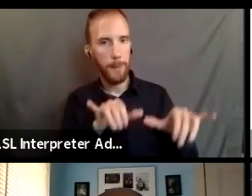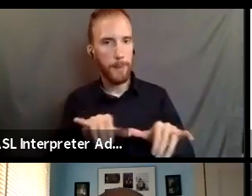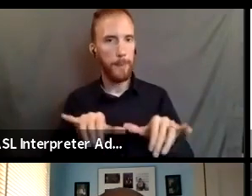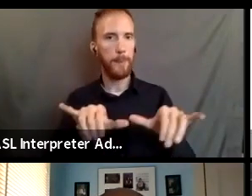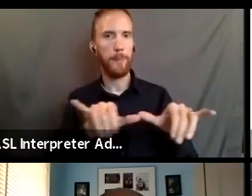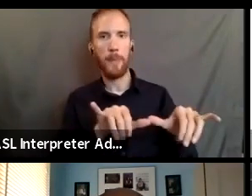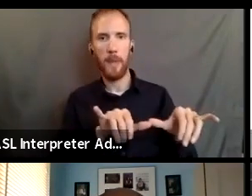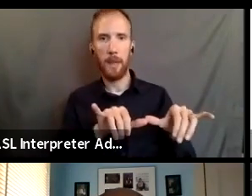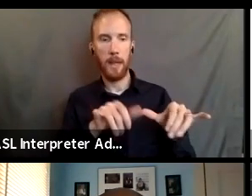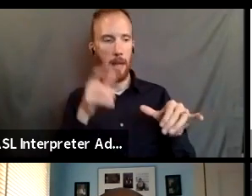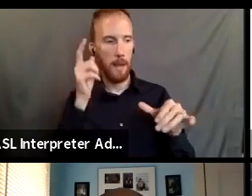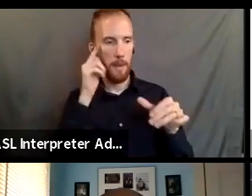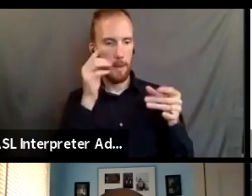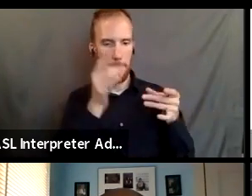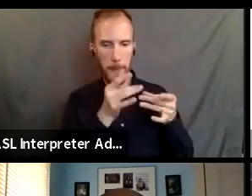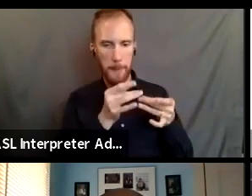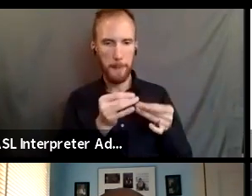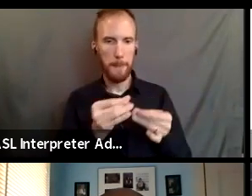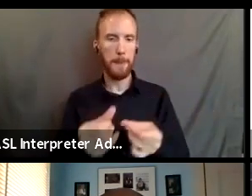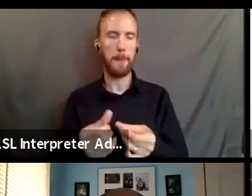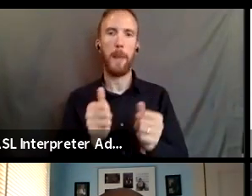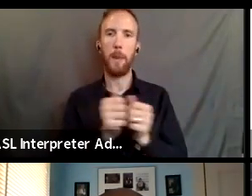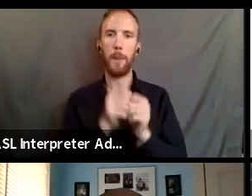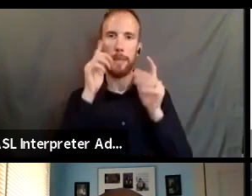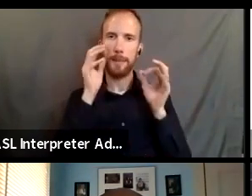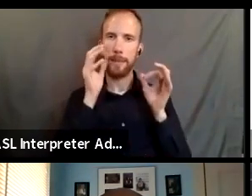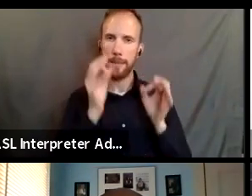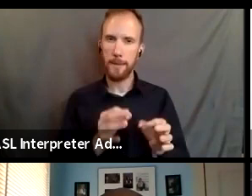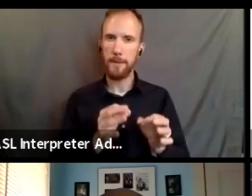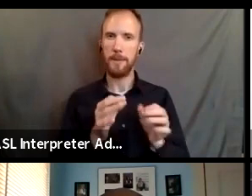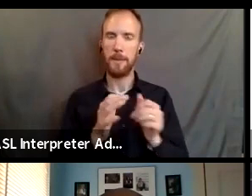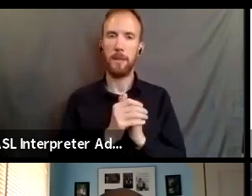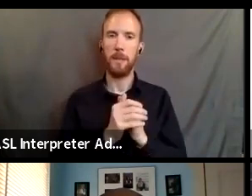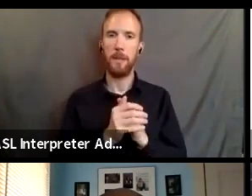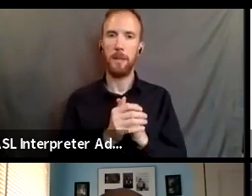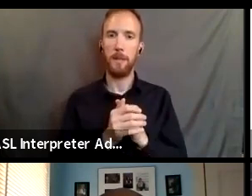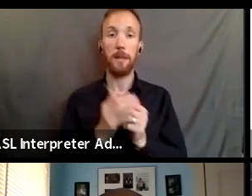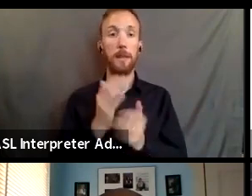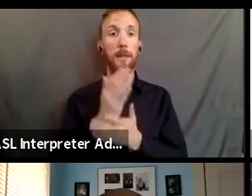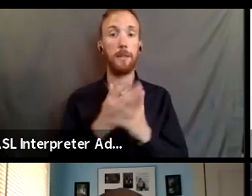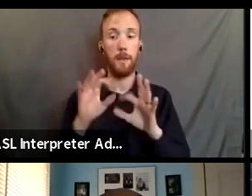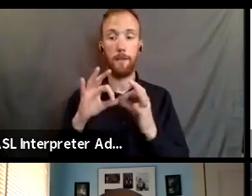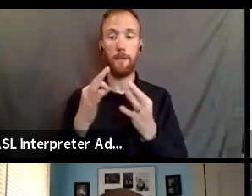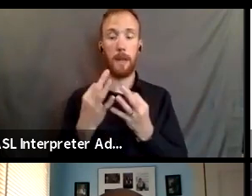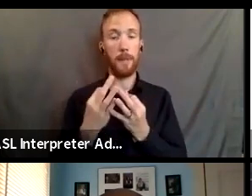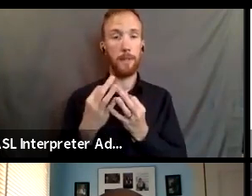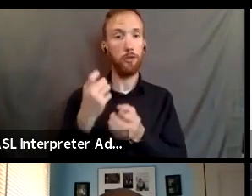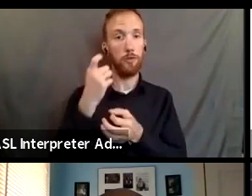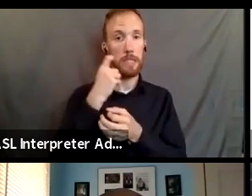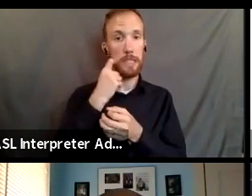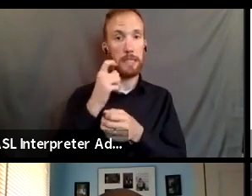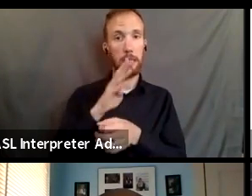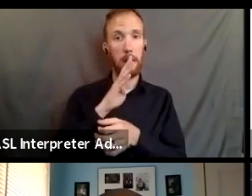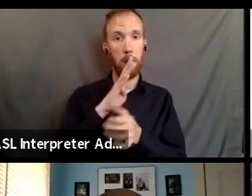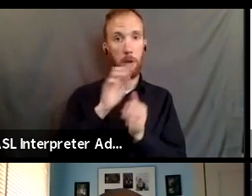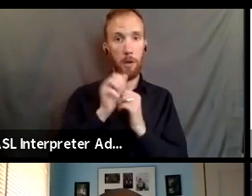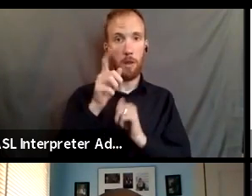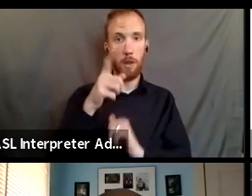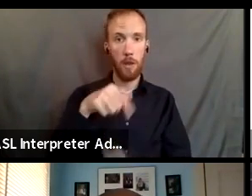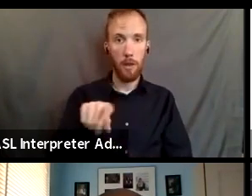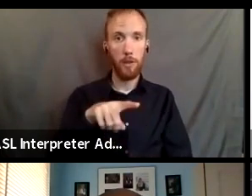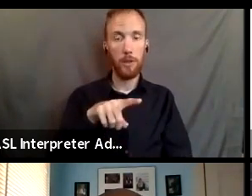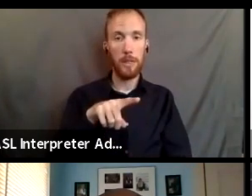process we have families right now parents who spoke right in front of you those are your